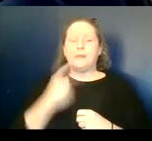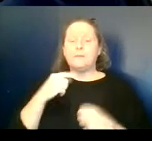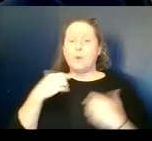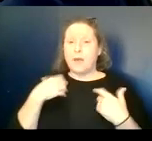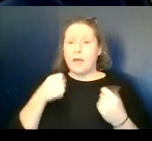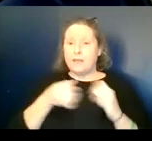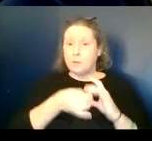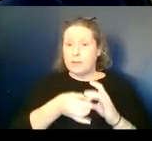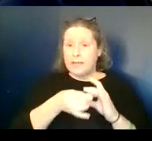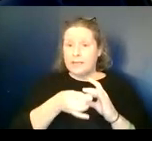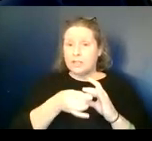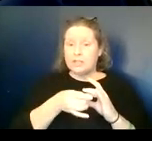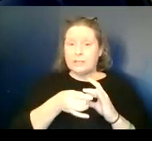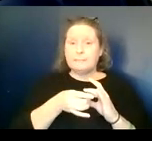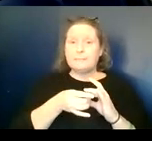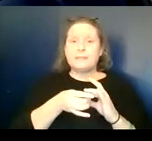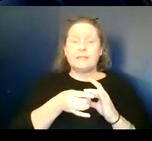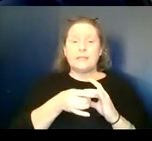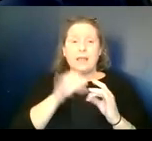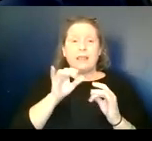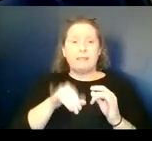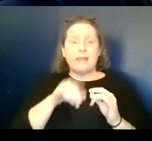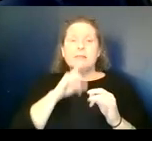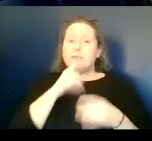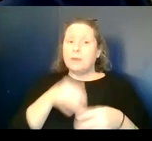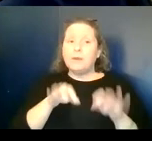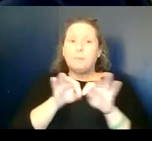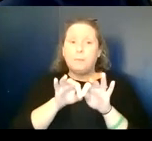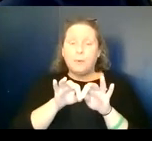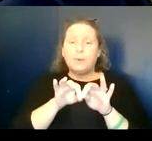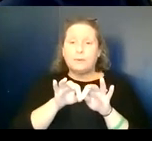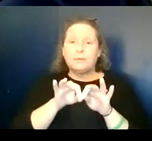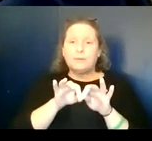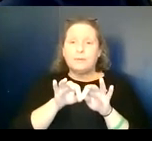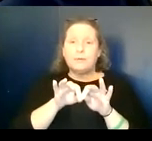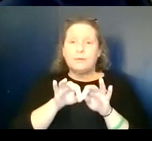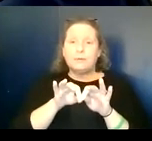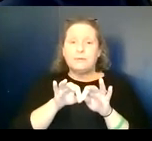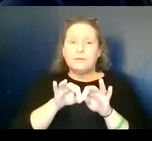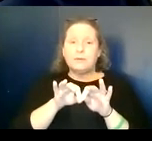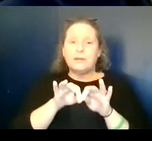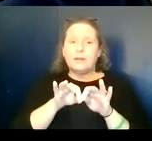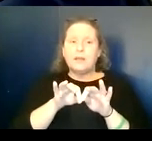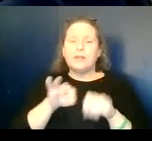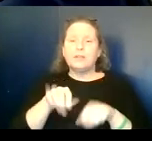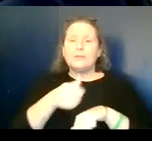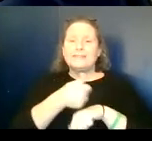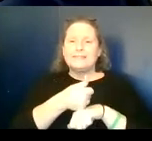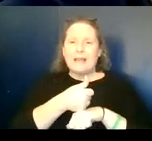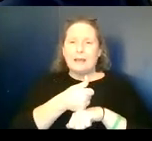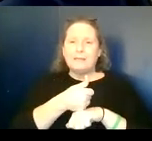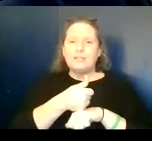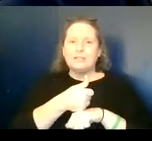relationships, it is very important to set and establishing